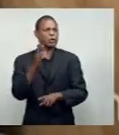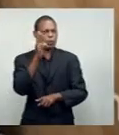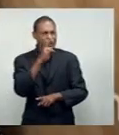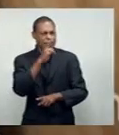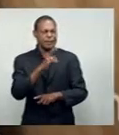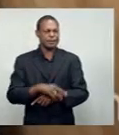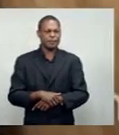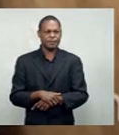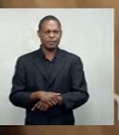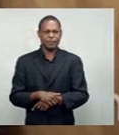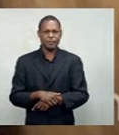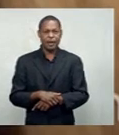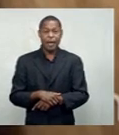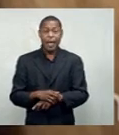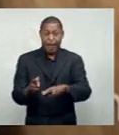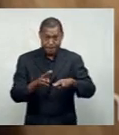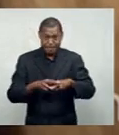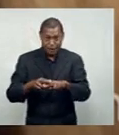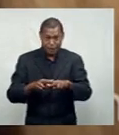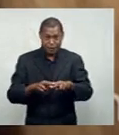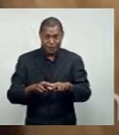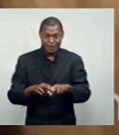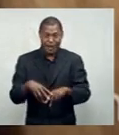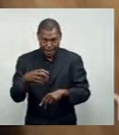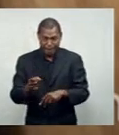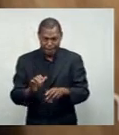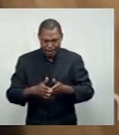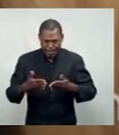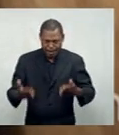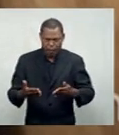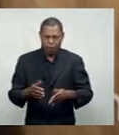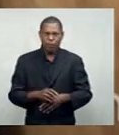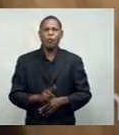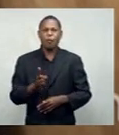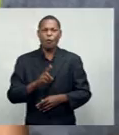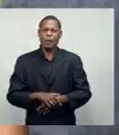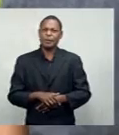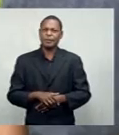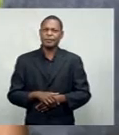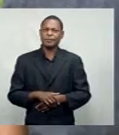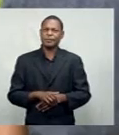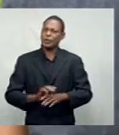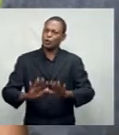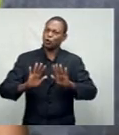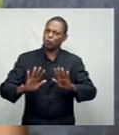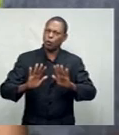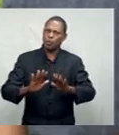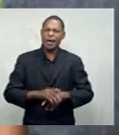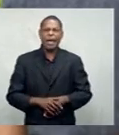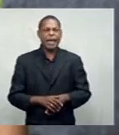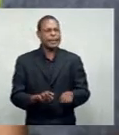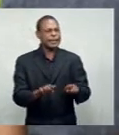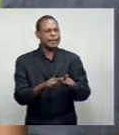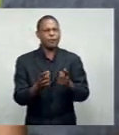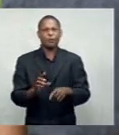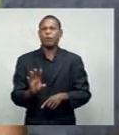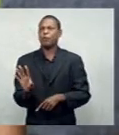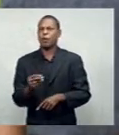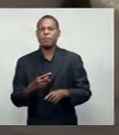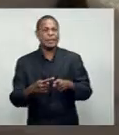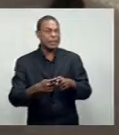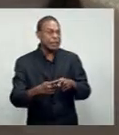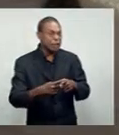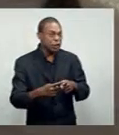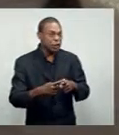in Fiji, it's effective against the variant that's in Fiji at the moment. It's effective against the UK variant, highly effective, and it's